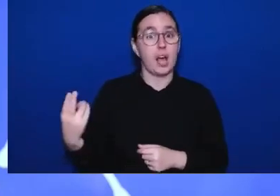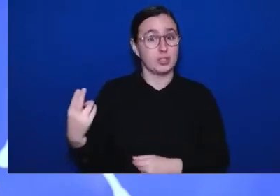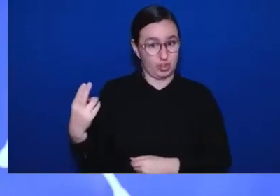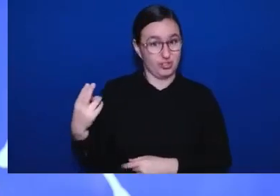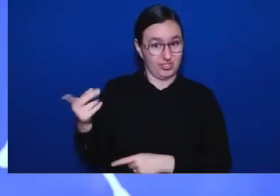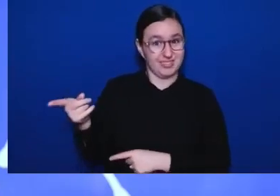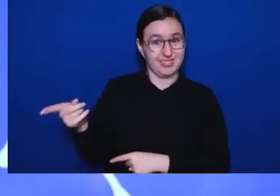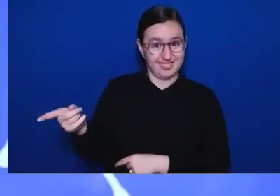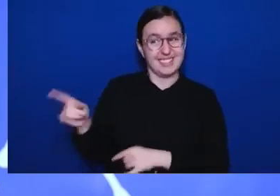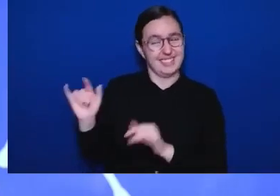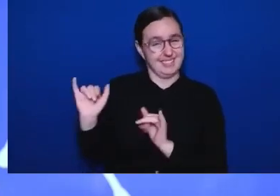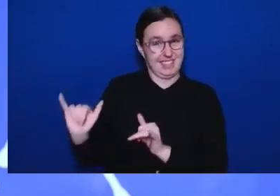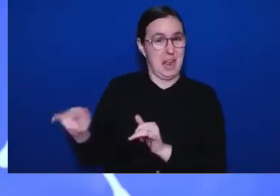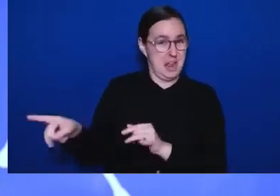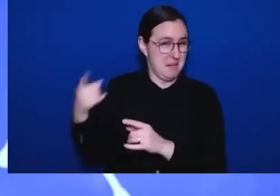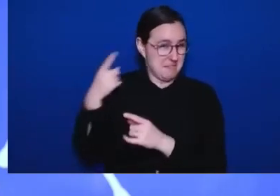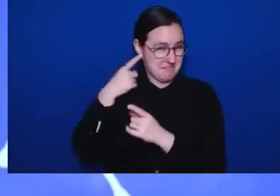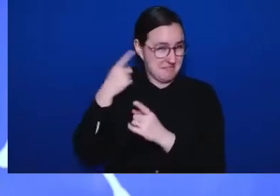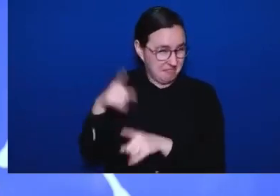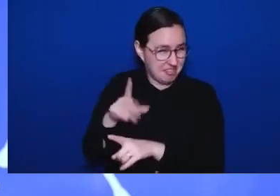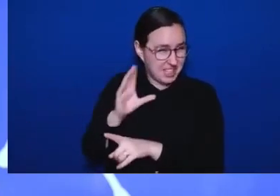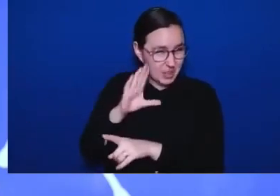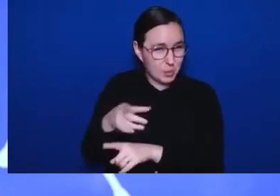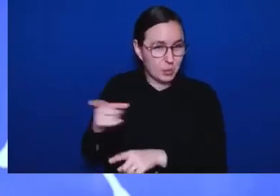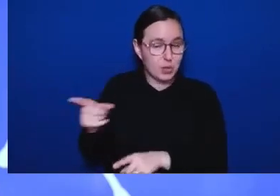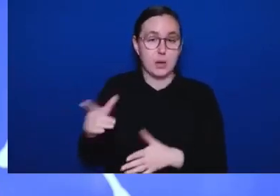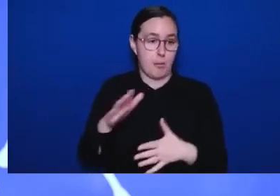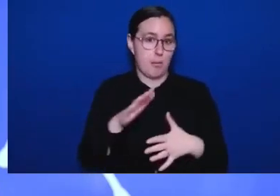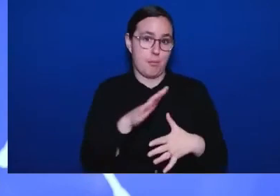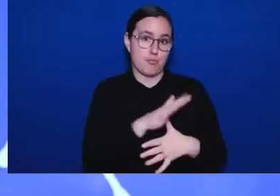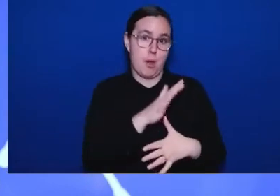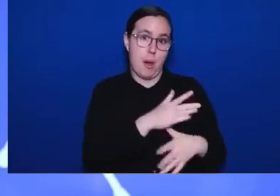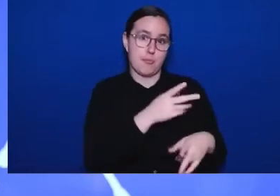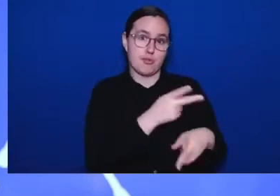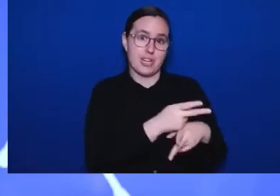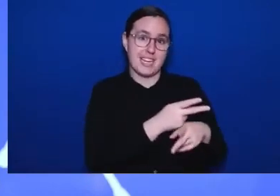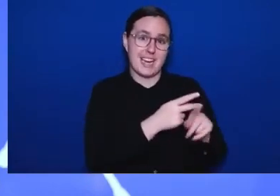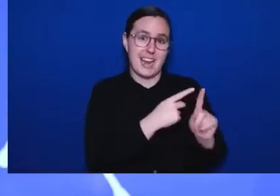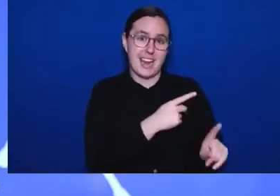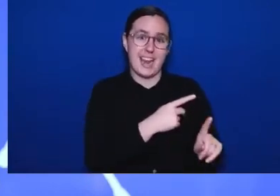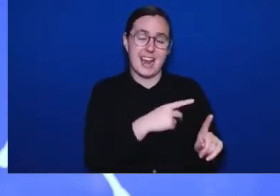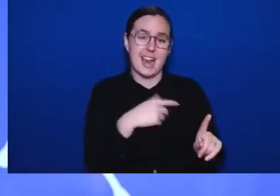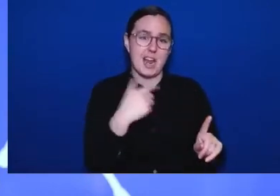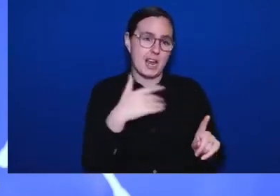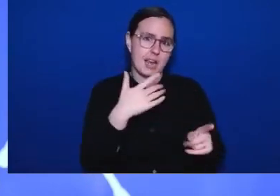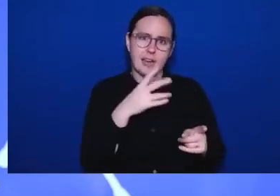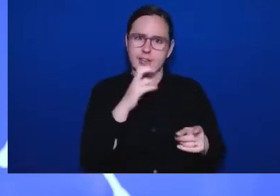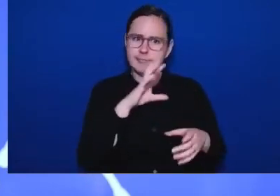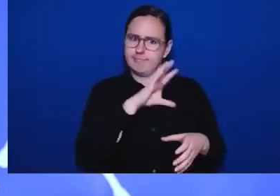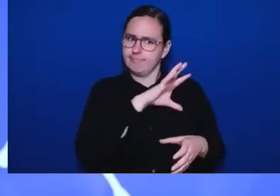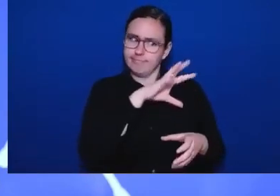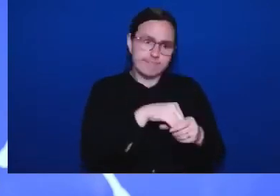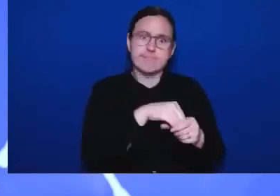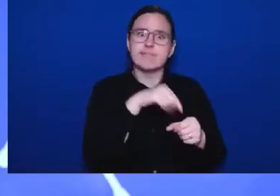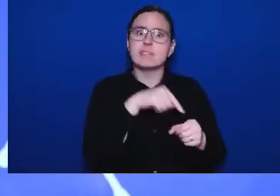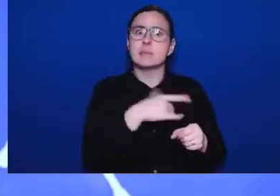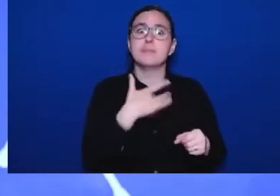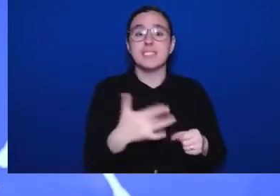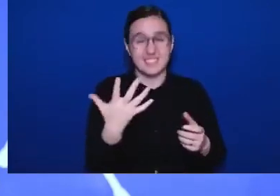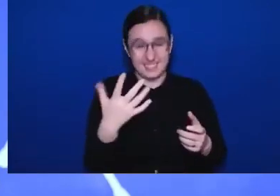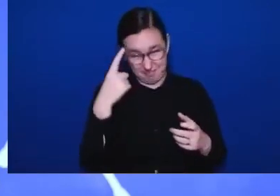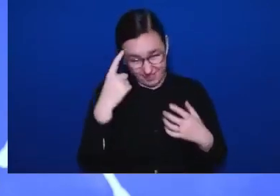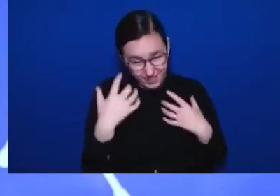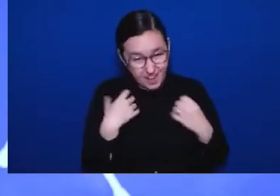is providing care for mental health and addiction services. So when we built out primary care networks together,